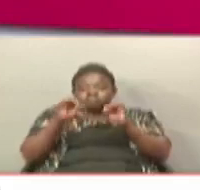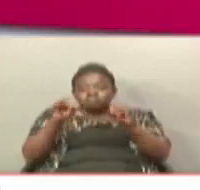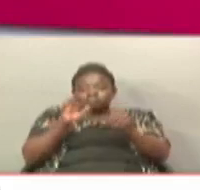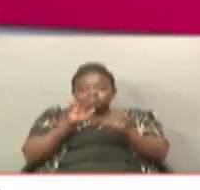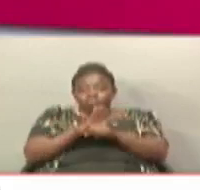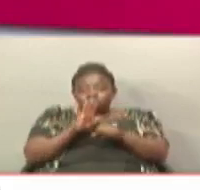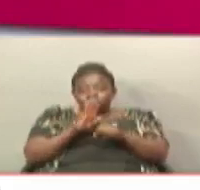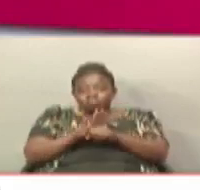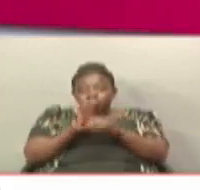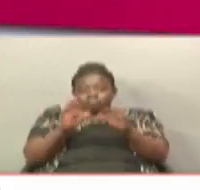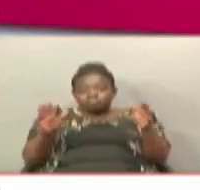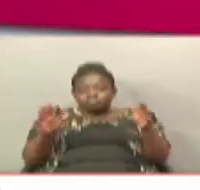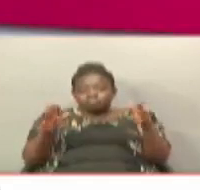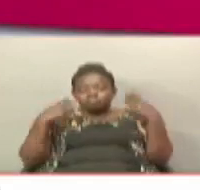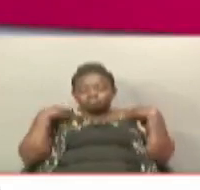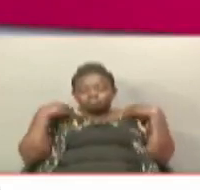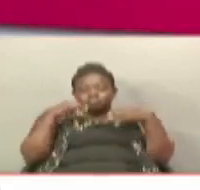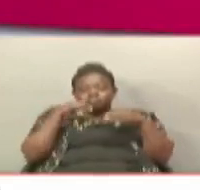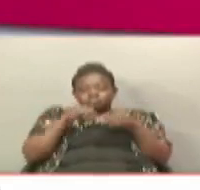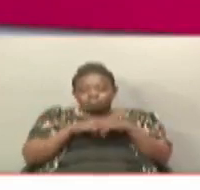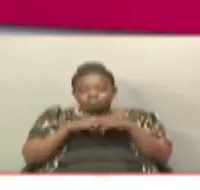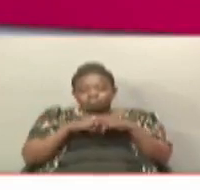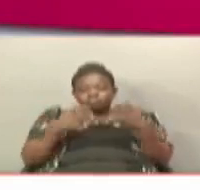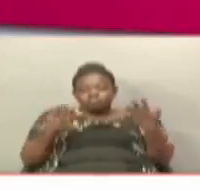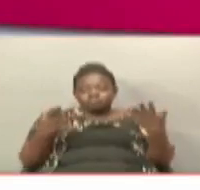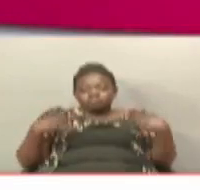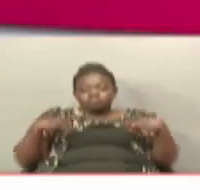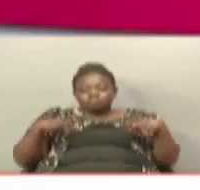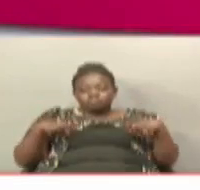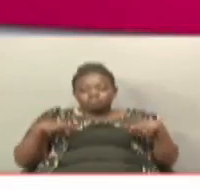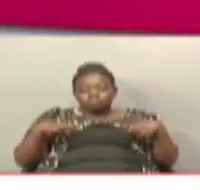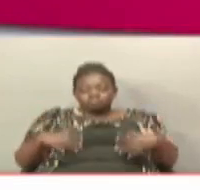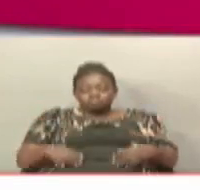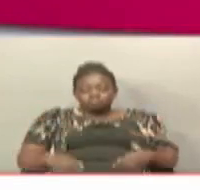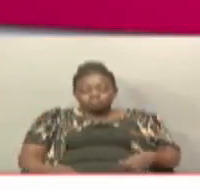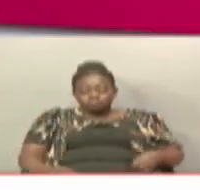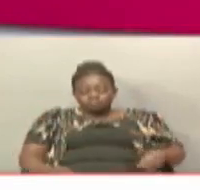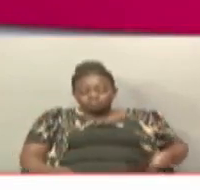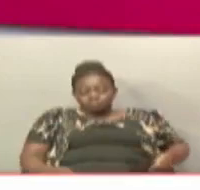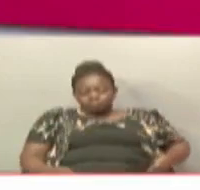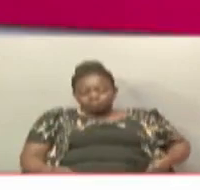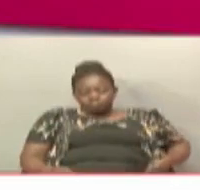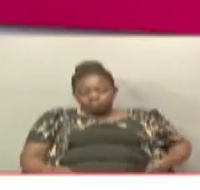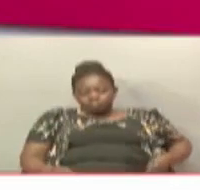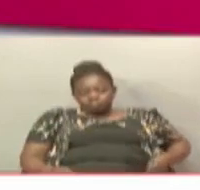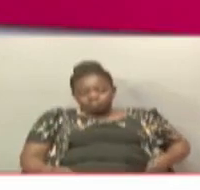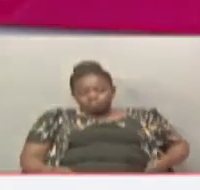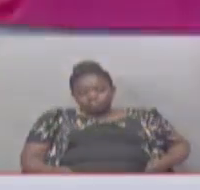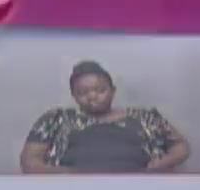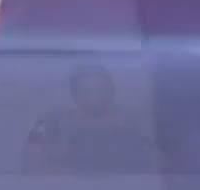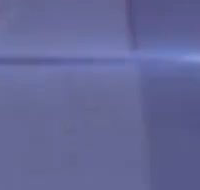mulimu n'ebyemizannyo tosaanidde kubisiwasa bukize tuwummule tugenda kudda n'amawulire gafa amalala tubaawo.